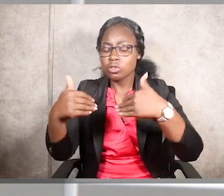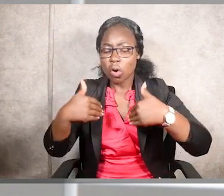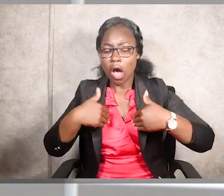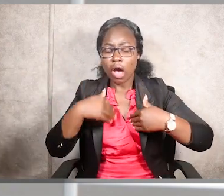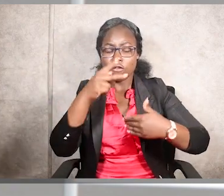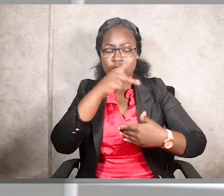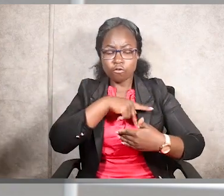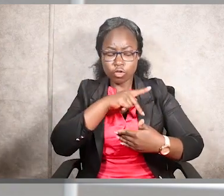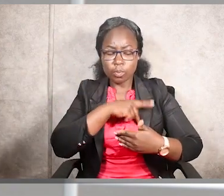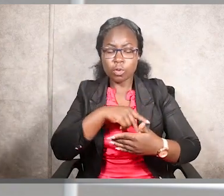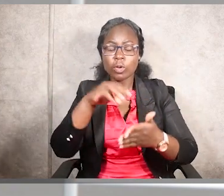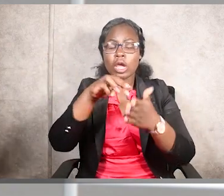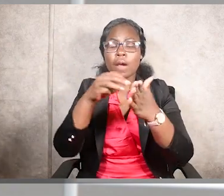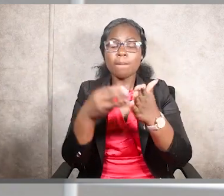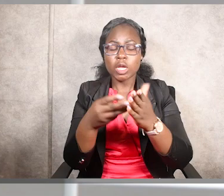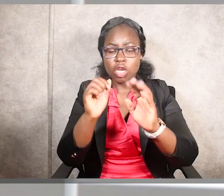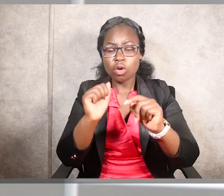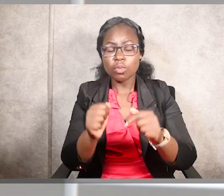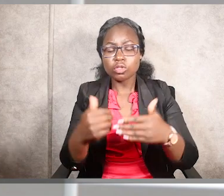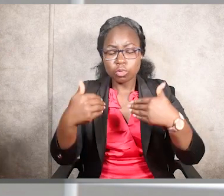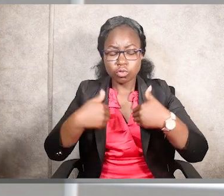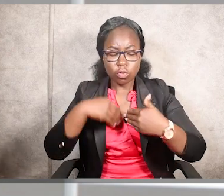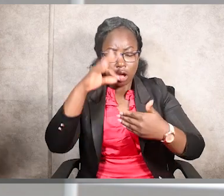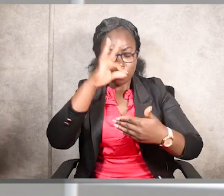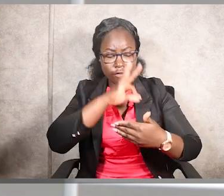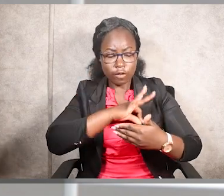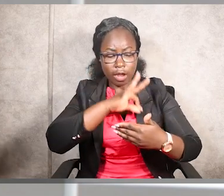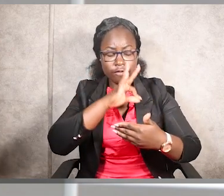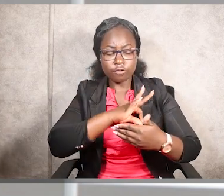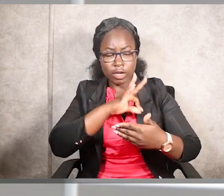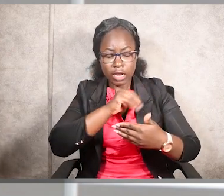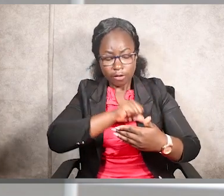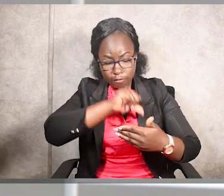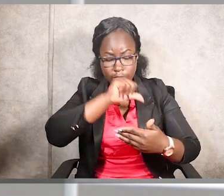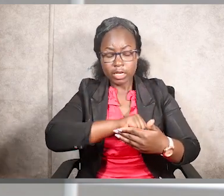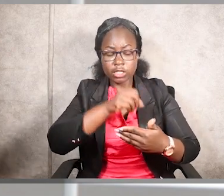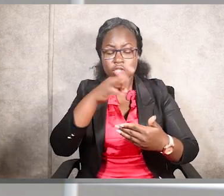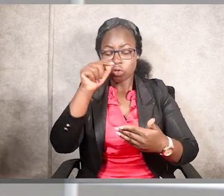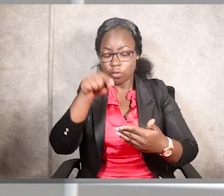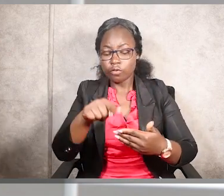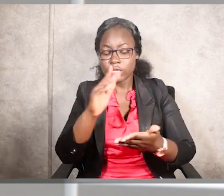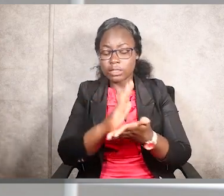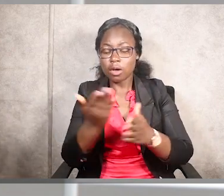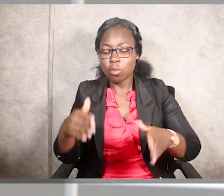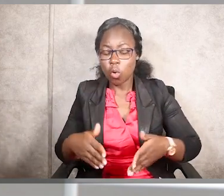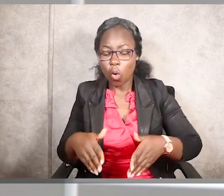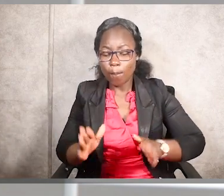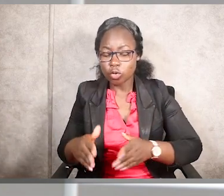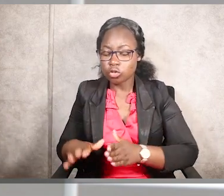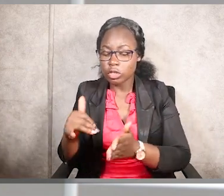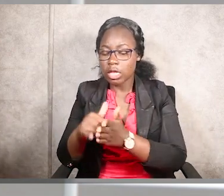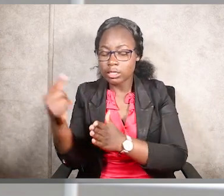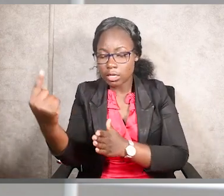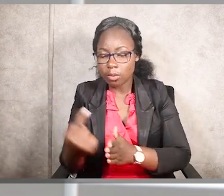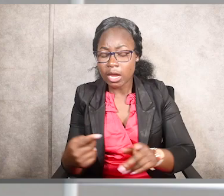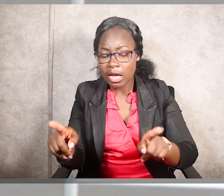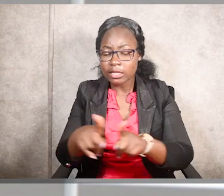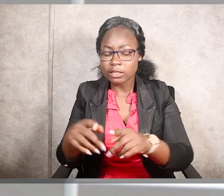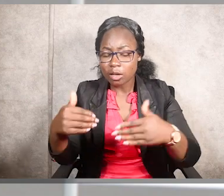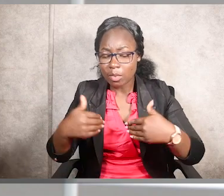profit, it means that you can be able to take advantage of some of these opportunities that are coming in and get some of these